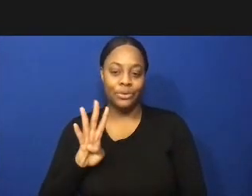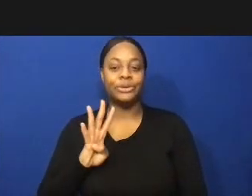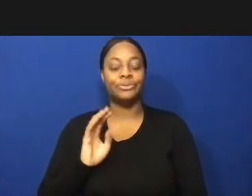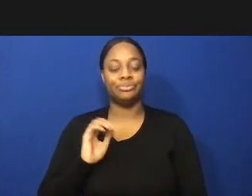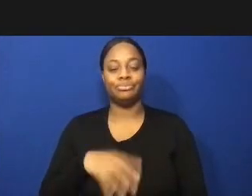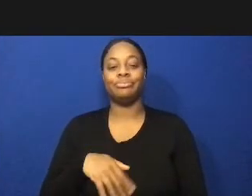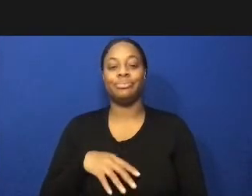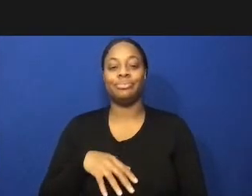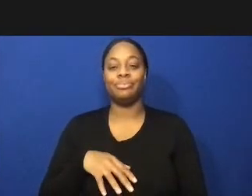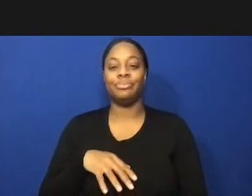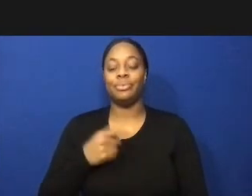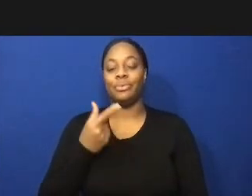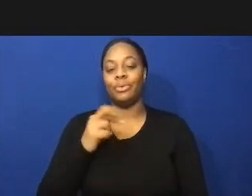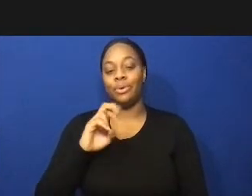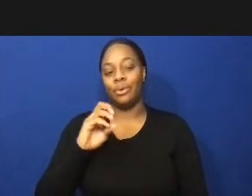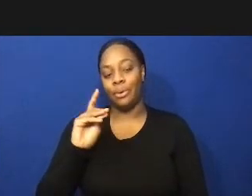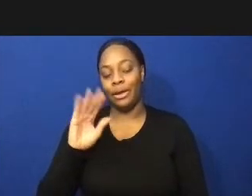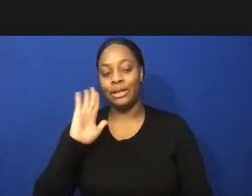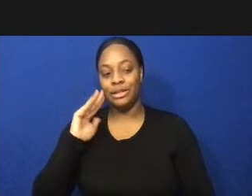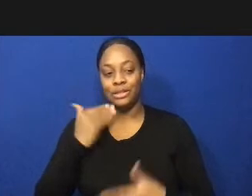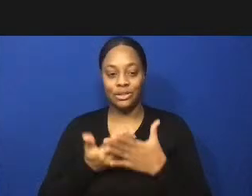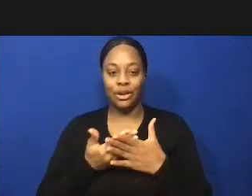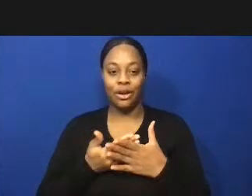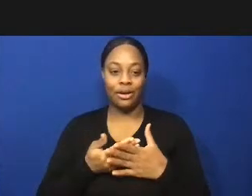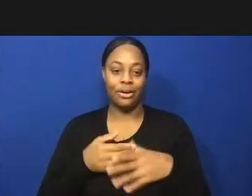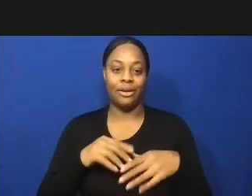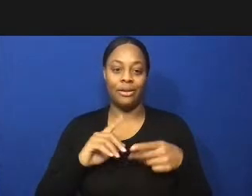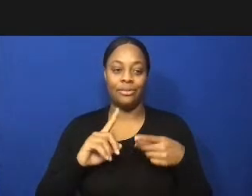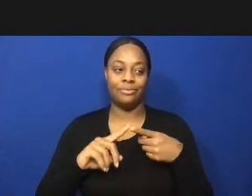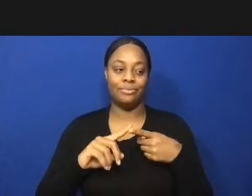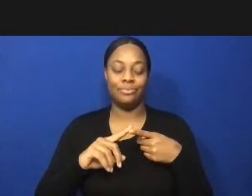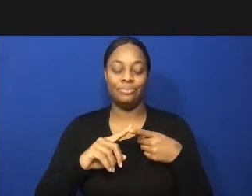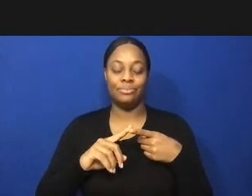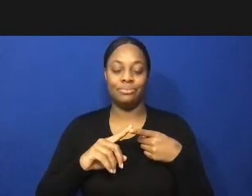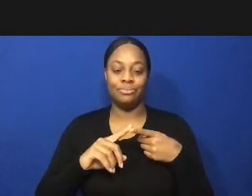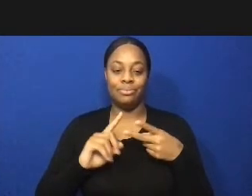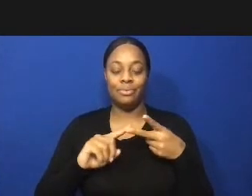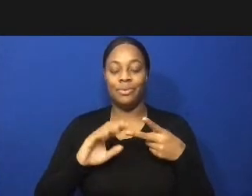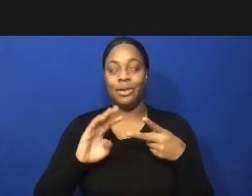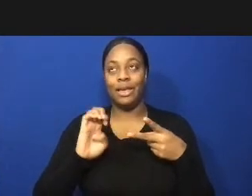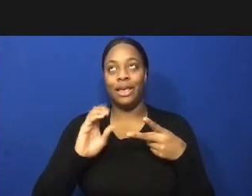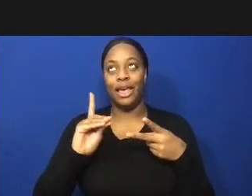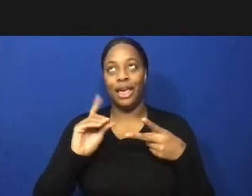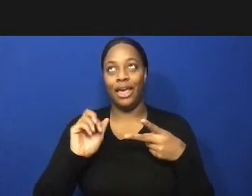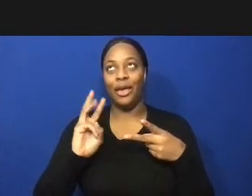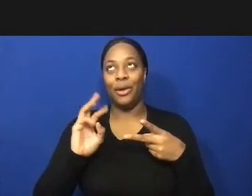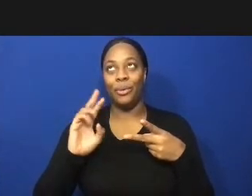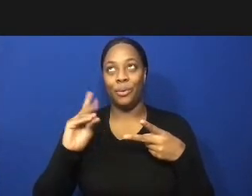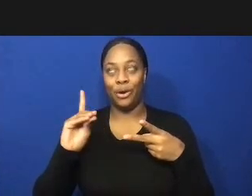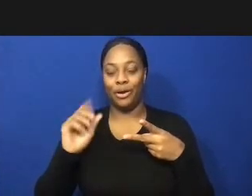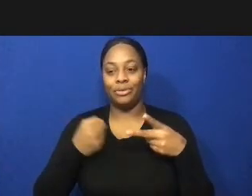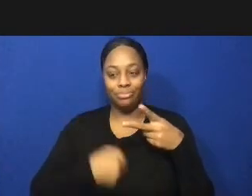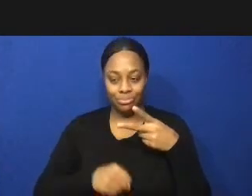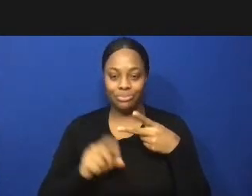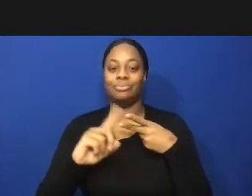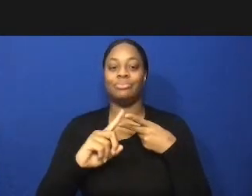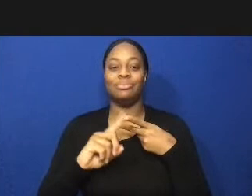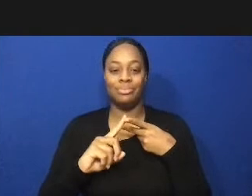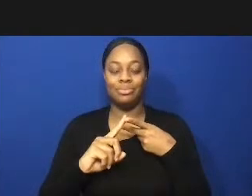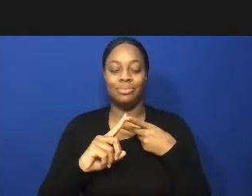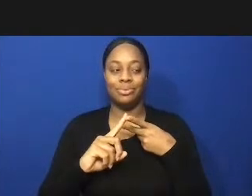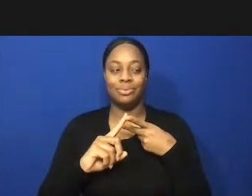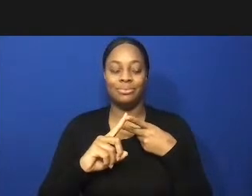Granddaughter of Juanita Arlene and Edward Love, maternally, and Wallace Garnett